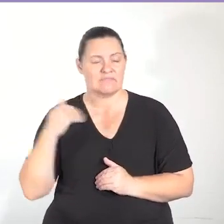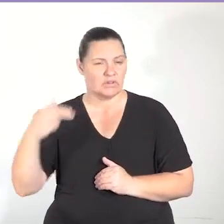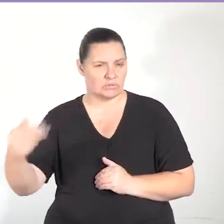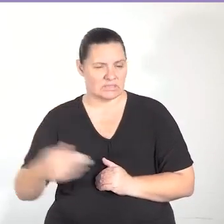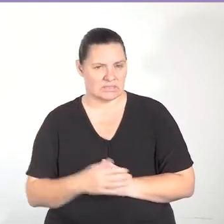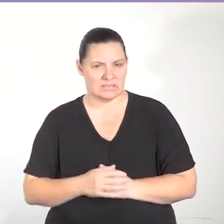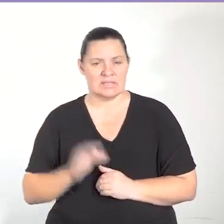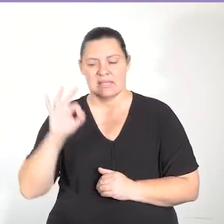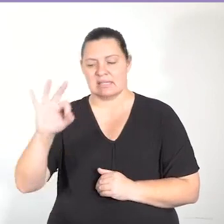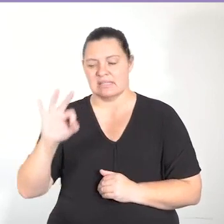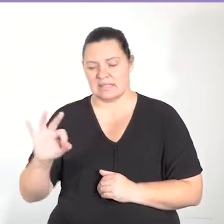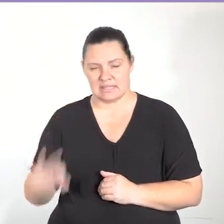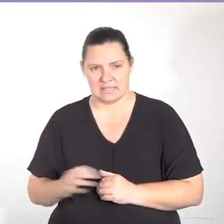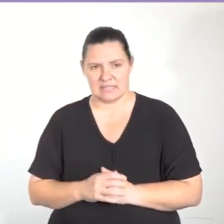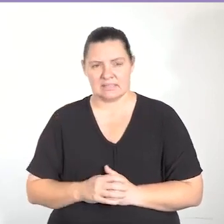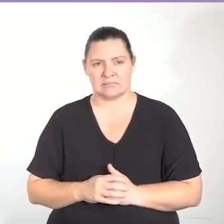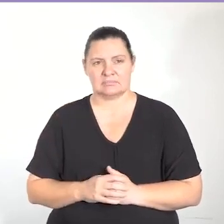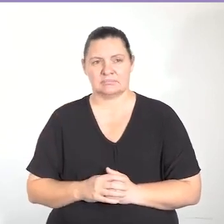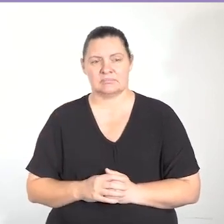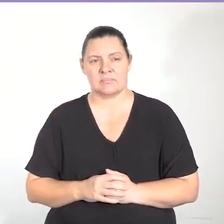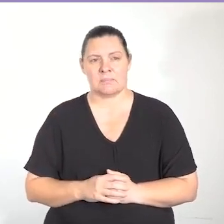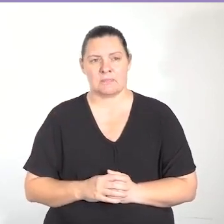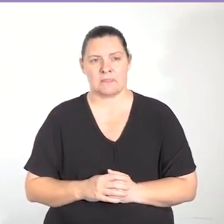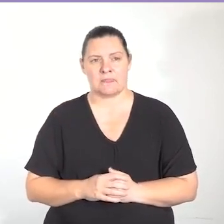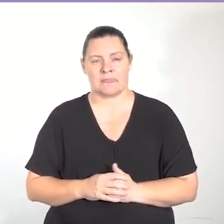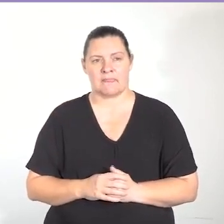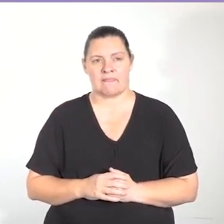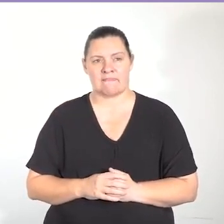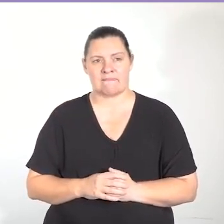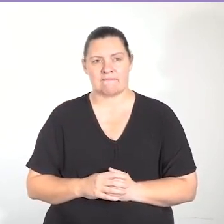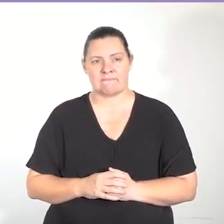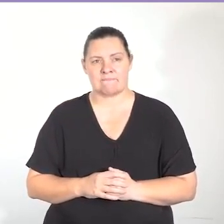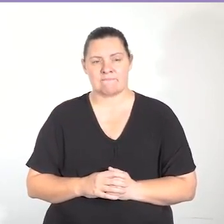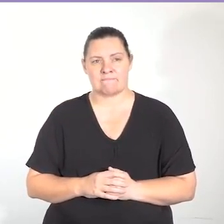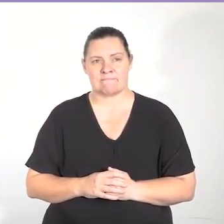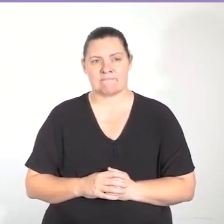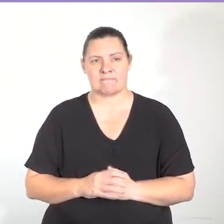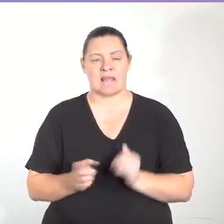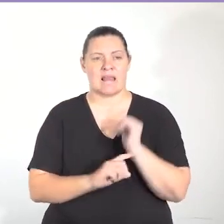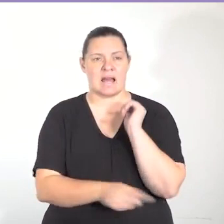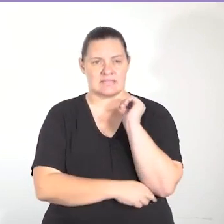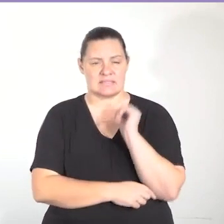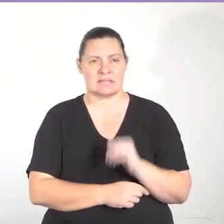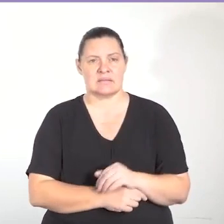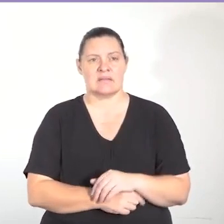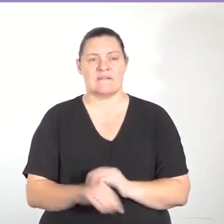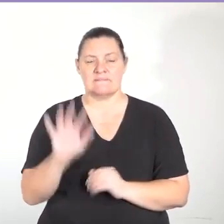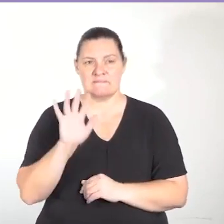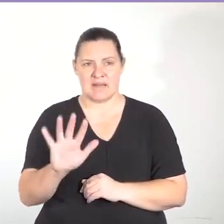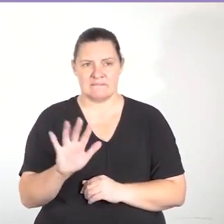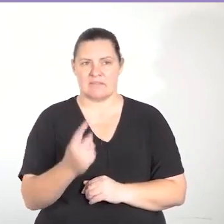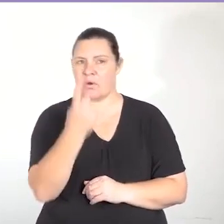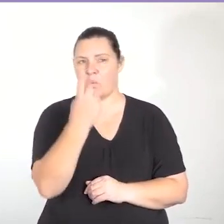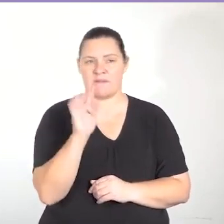highest frequency are the 3 3's. And lastly, we are going to multiply